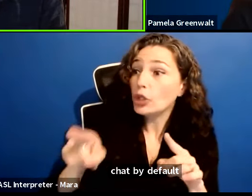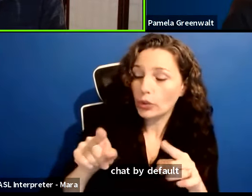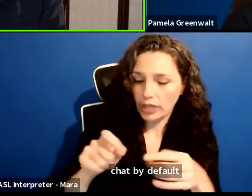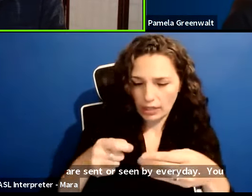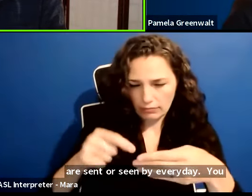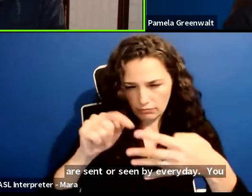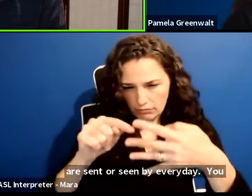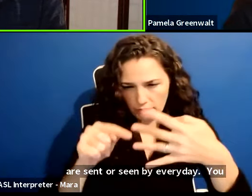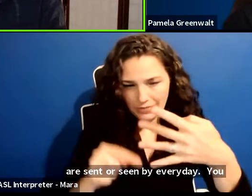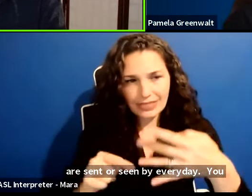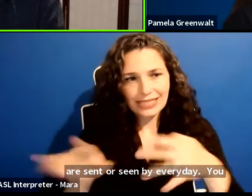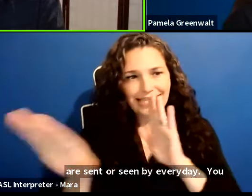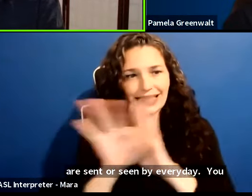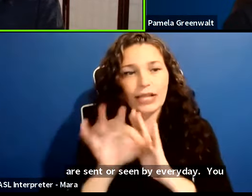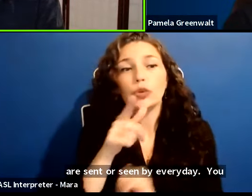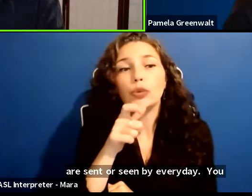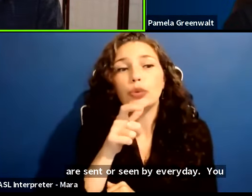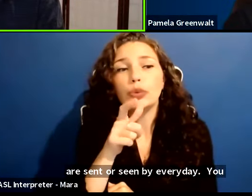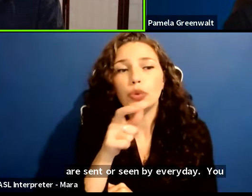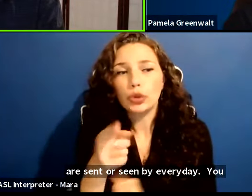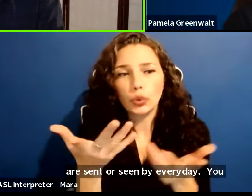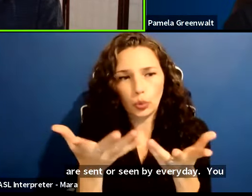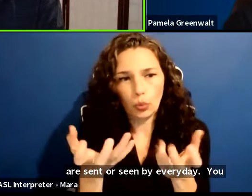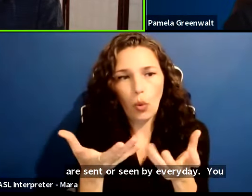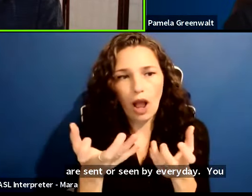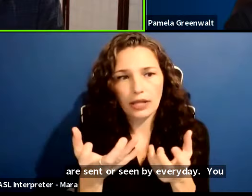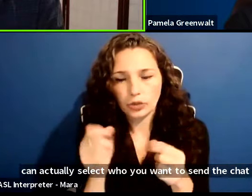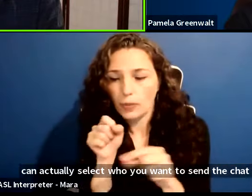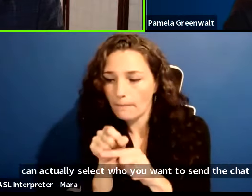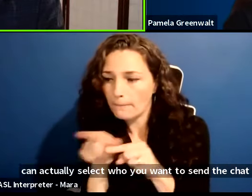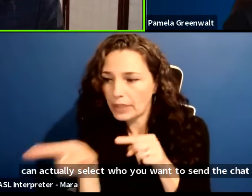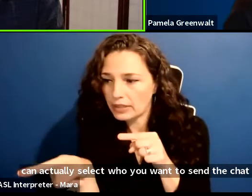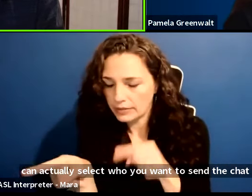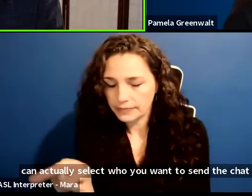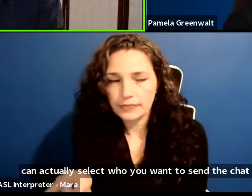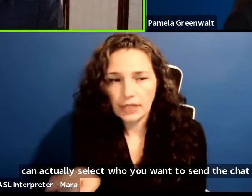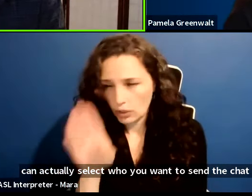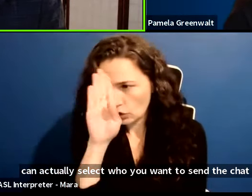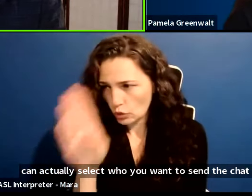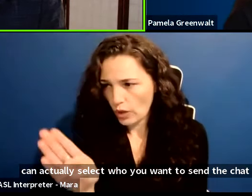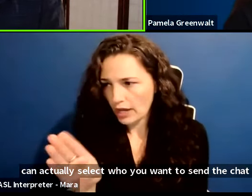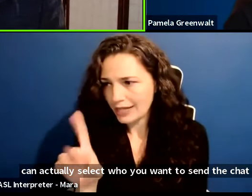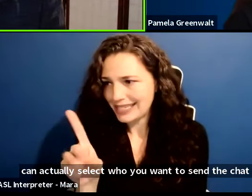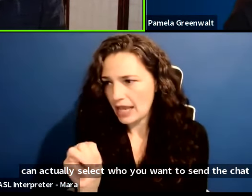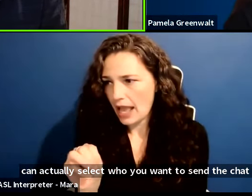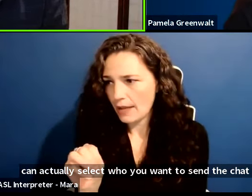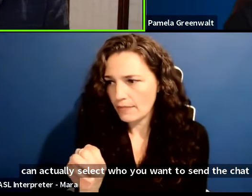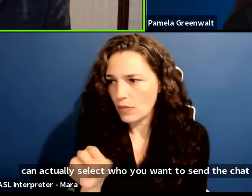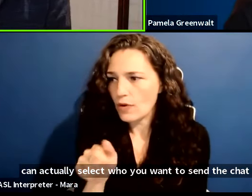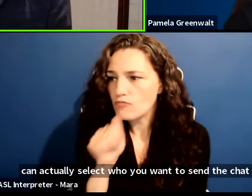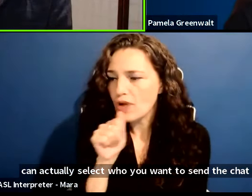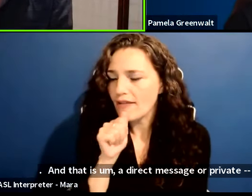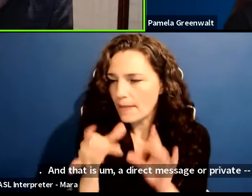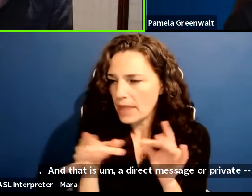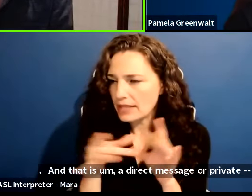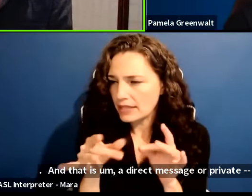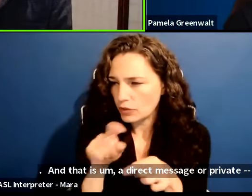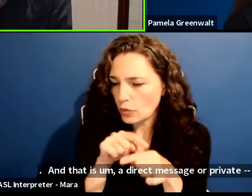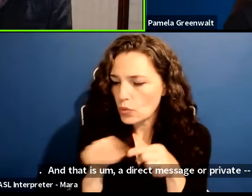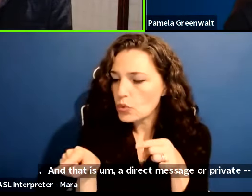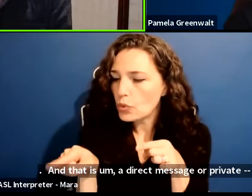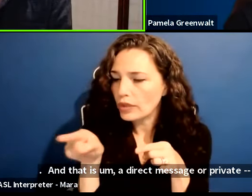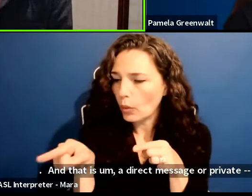want to send the chat to, and that's a direct message or a private message. And in the